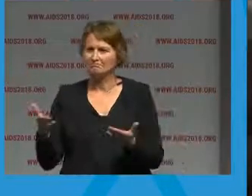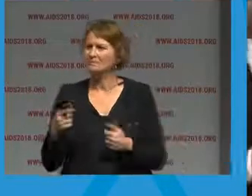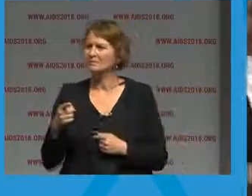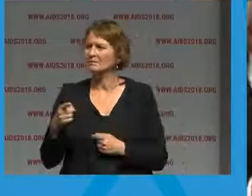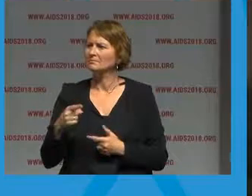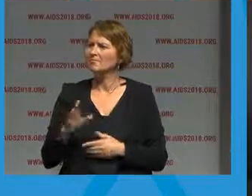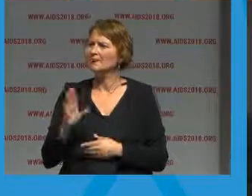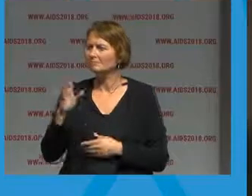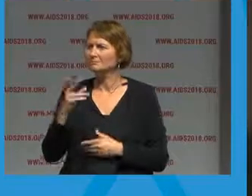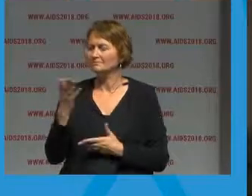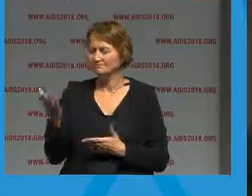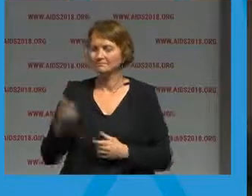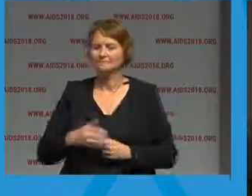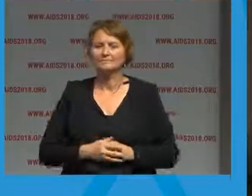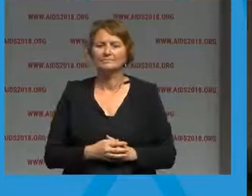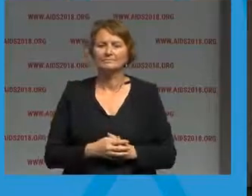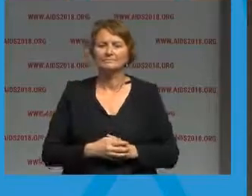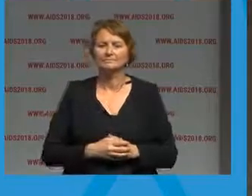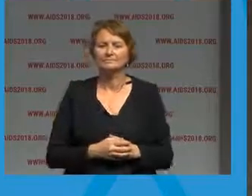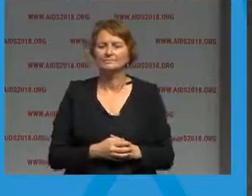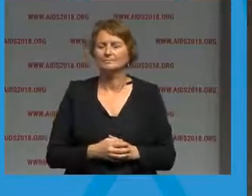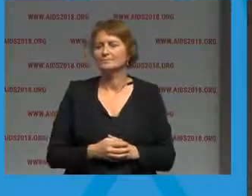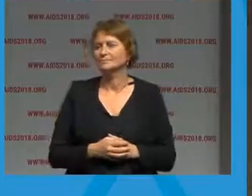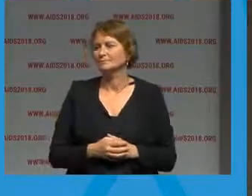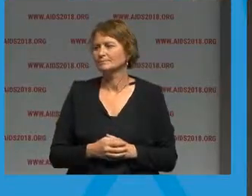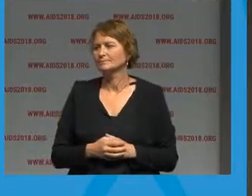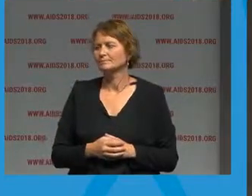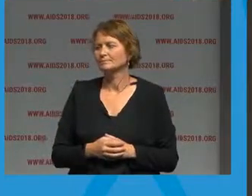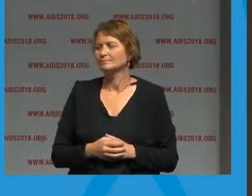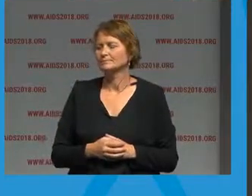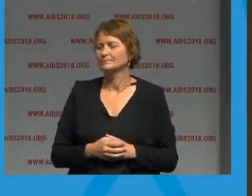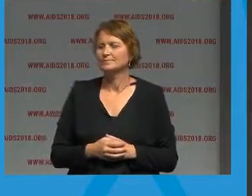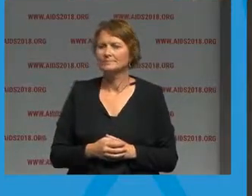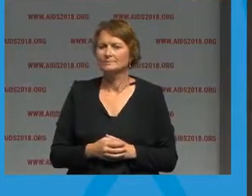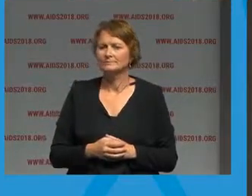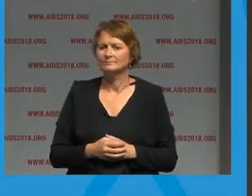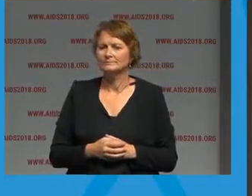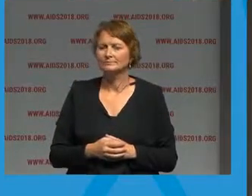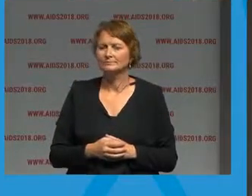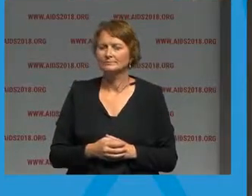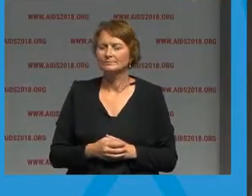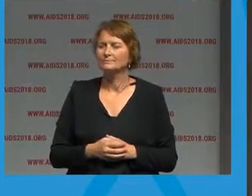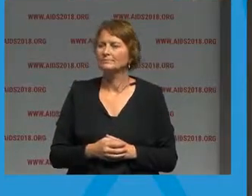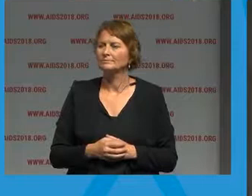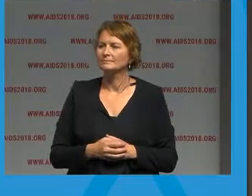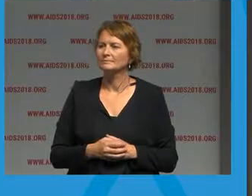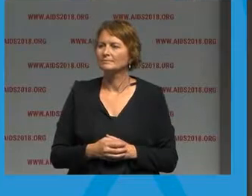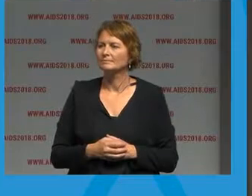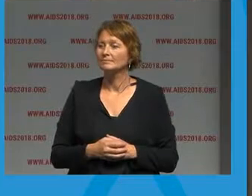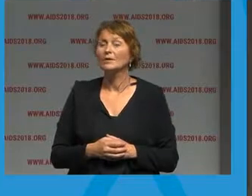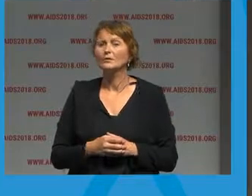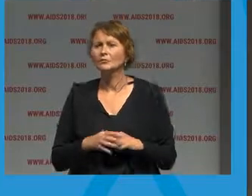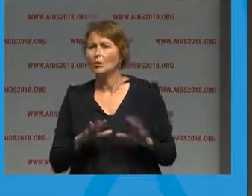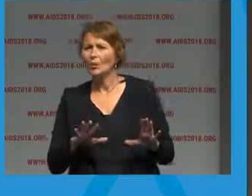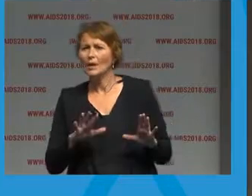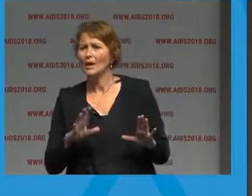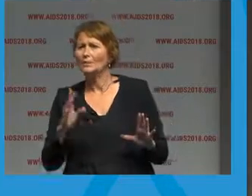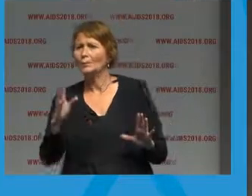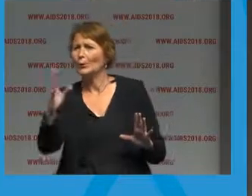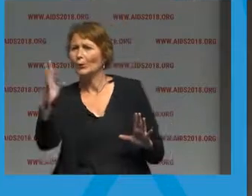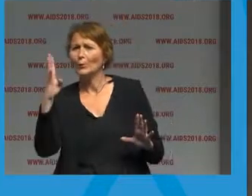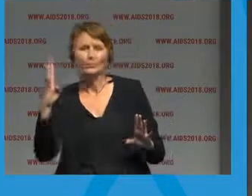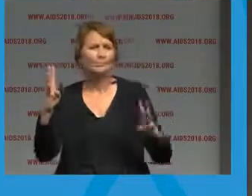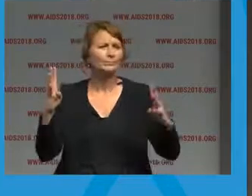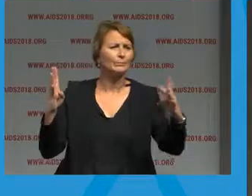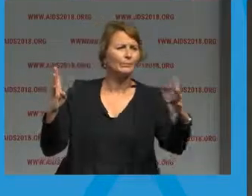to see this. Yeah. And I will ask you to speak. While we're waiting for you to queue up, I want to